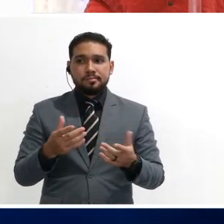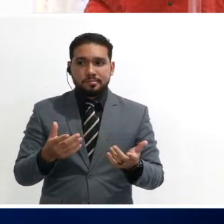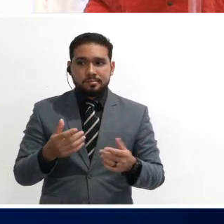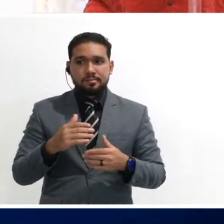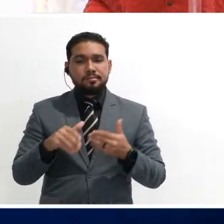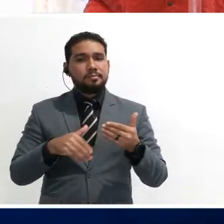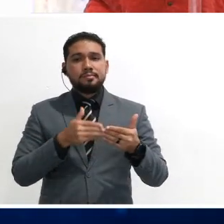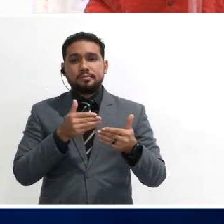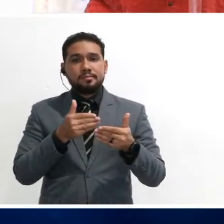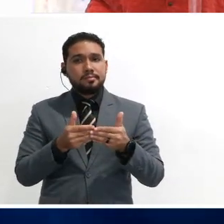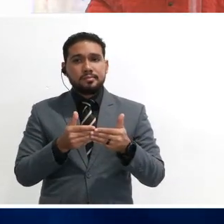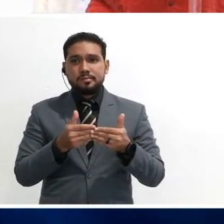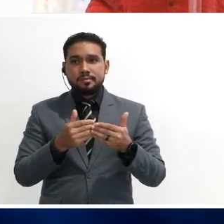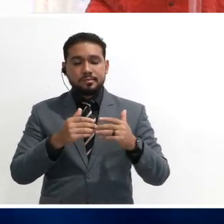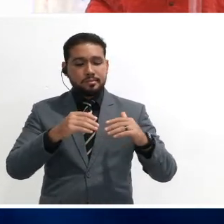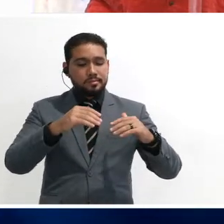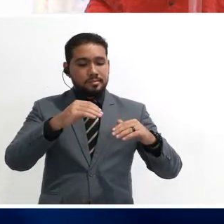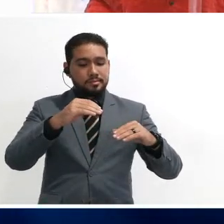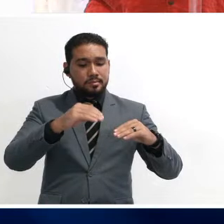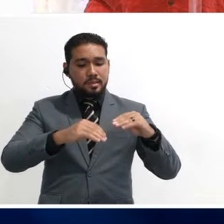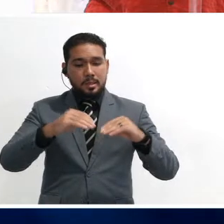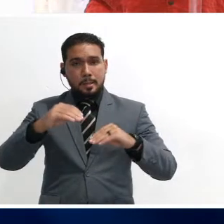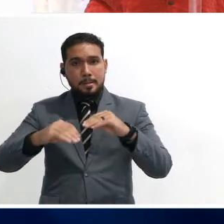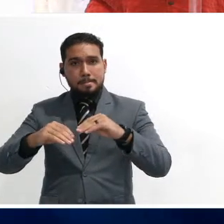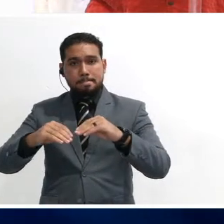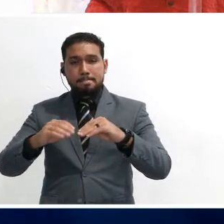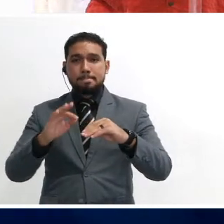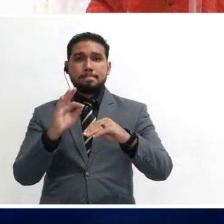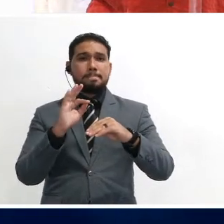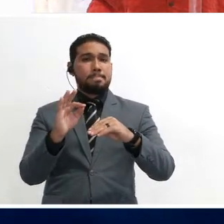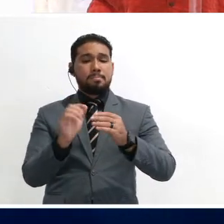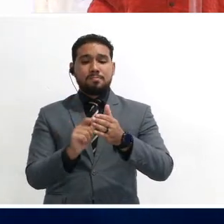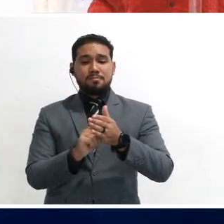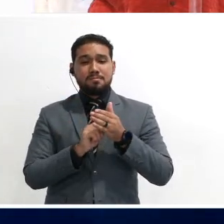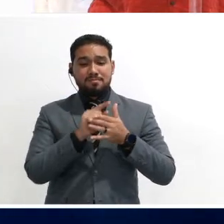and tuning, electrical matching and tuning to make the RF